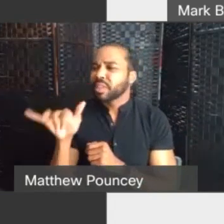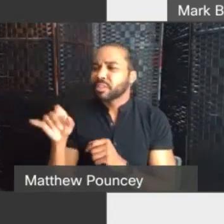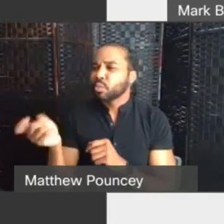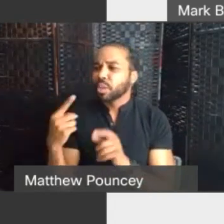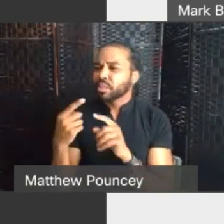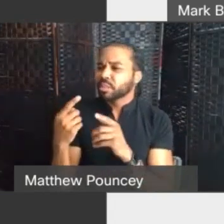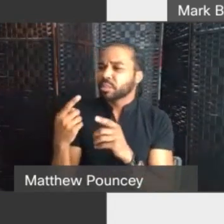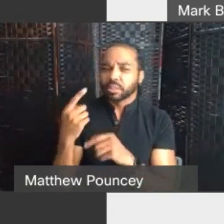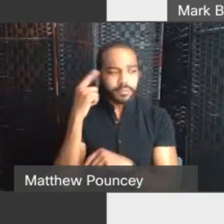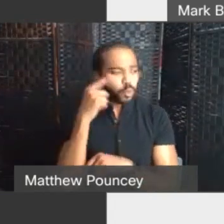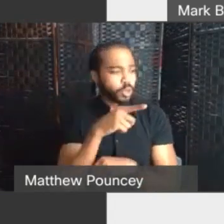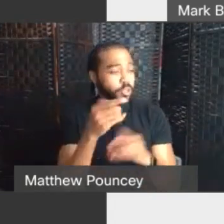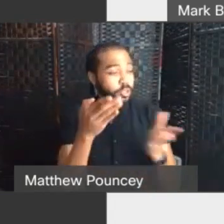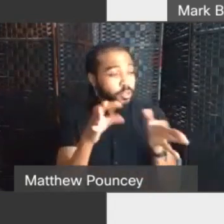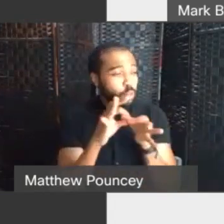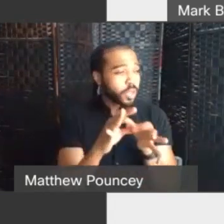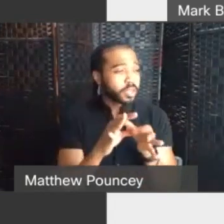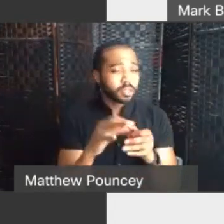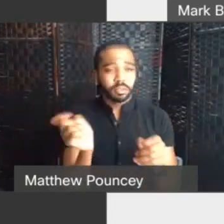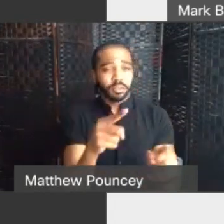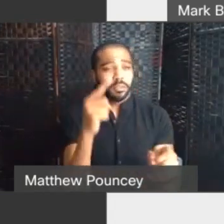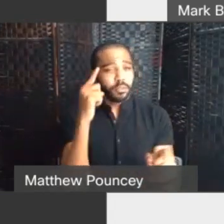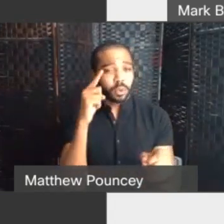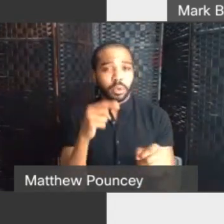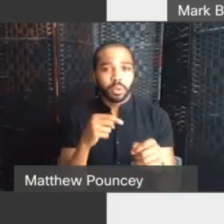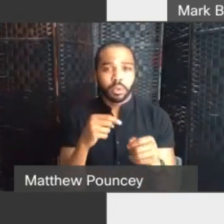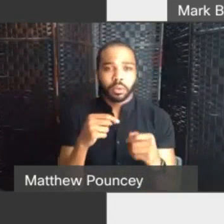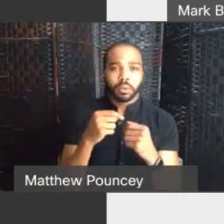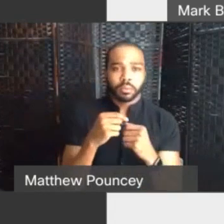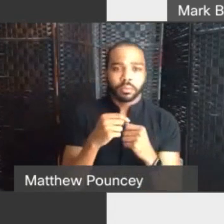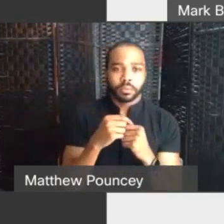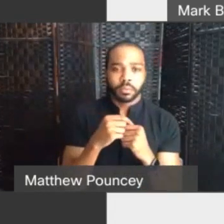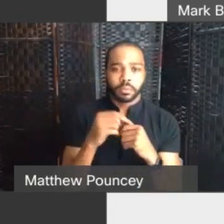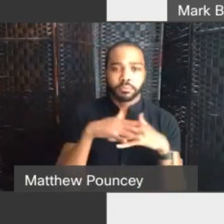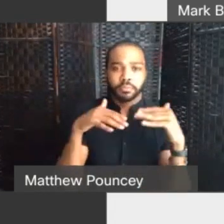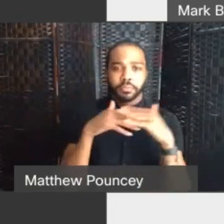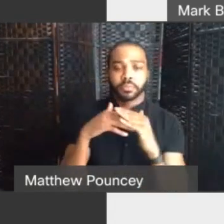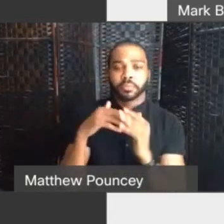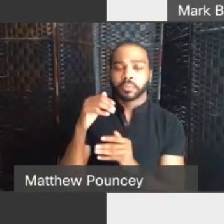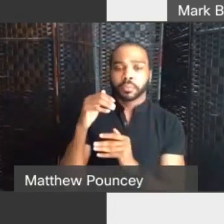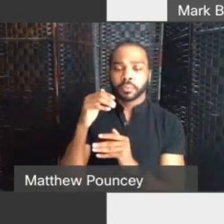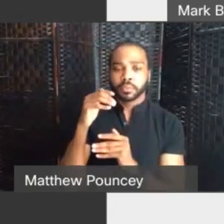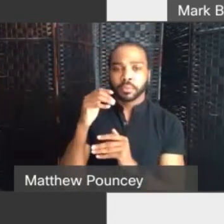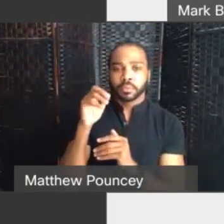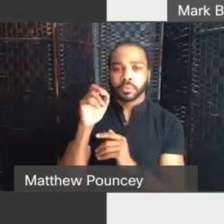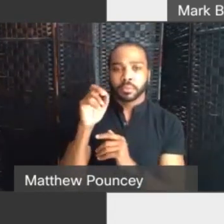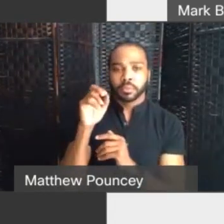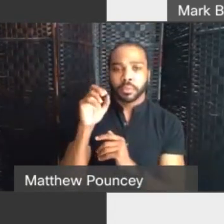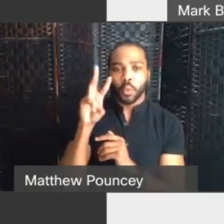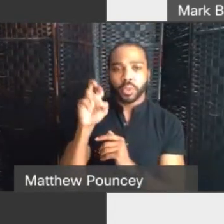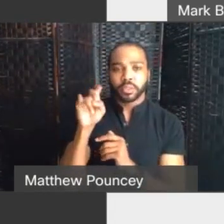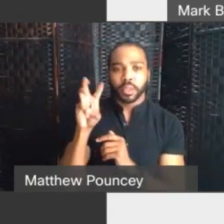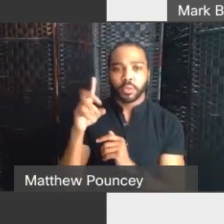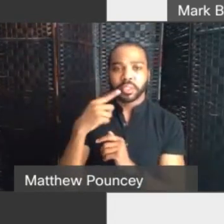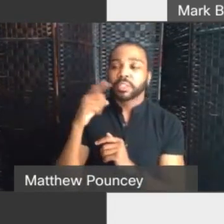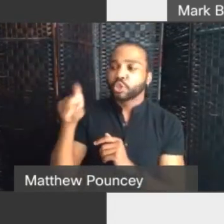for service coordination, for it should waiver? start, in my opinion, it should start with waiver, because they are more familiar with